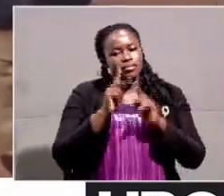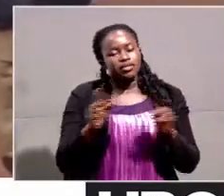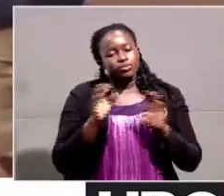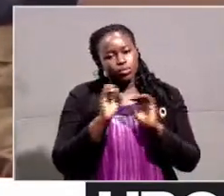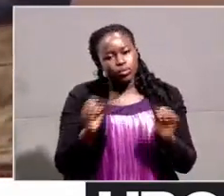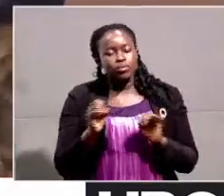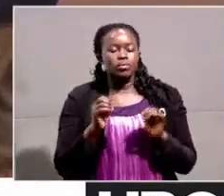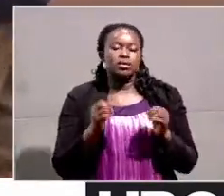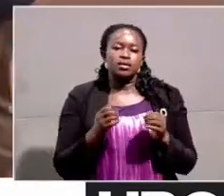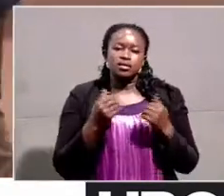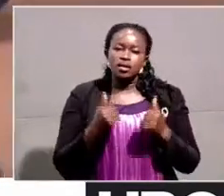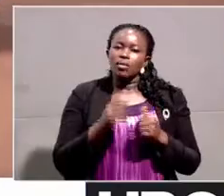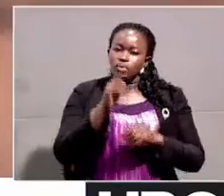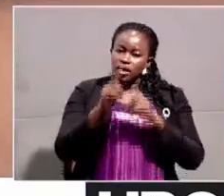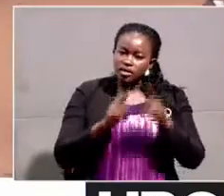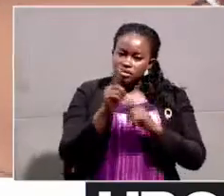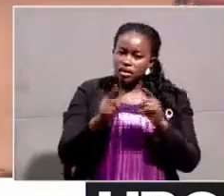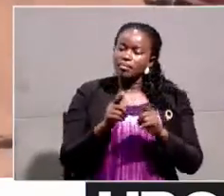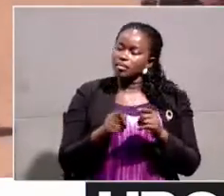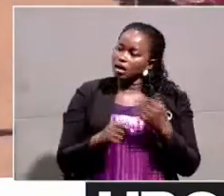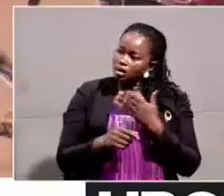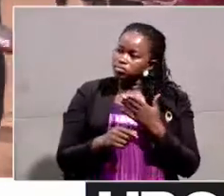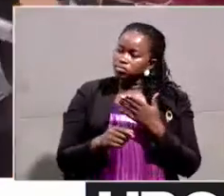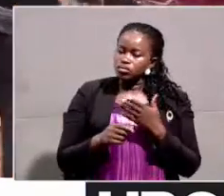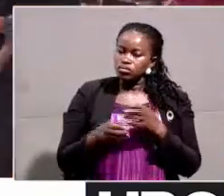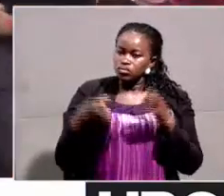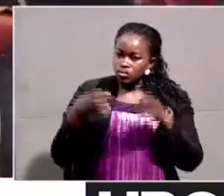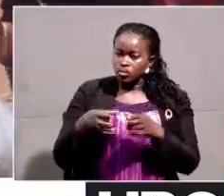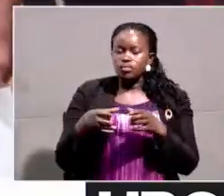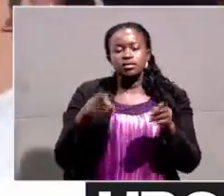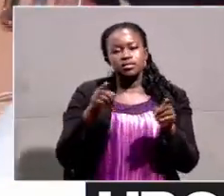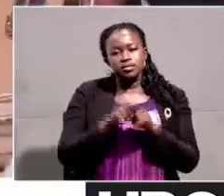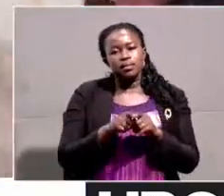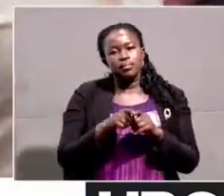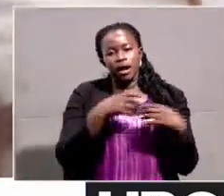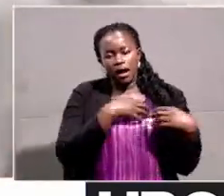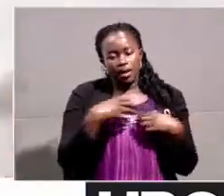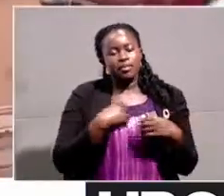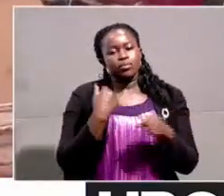working closely to safeguard the nurses and midwives during the examinations.